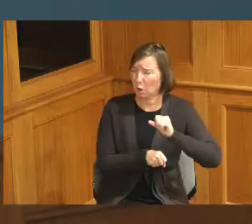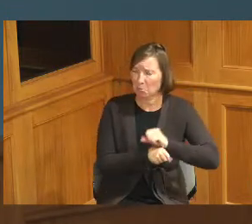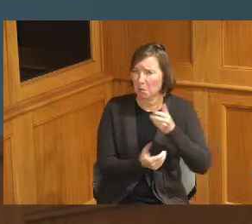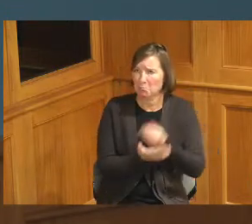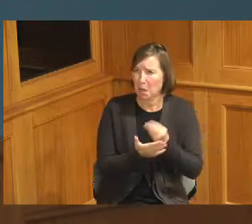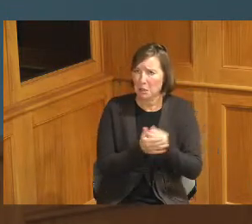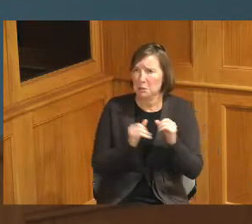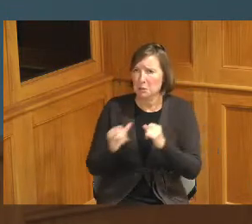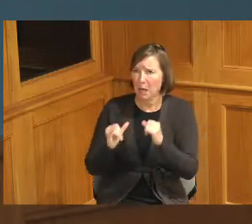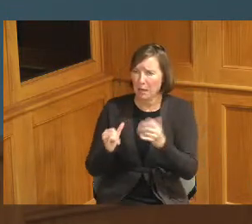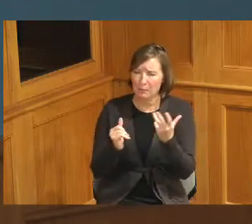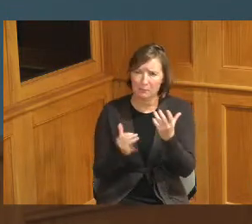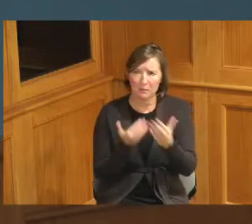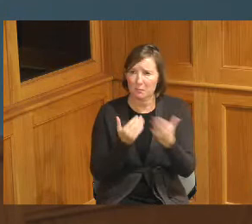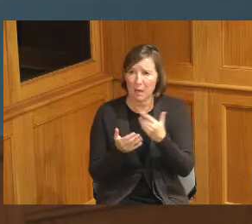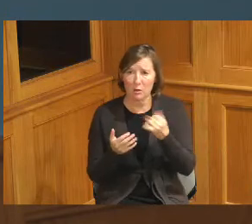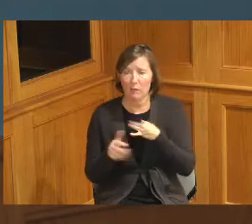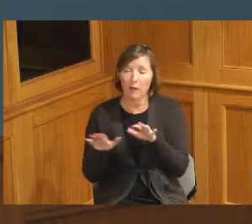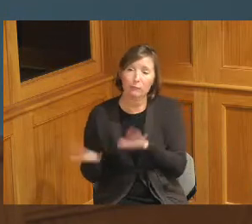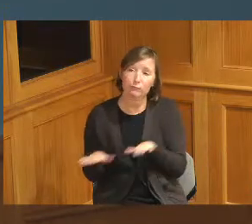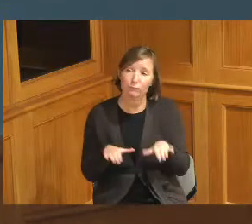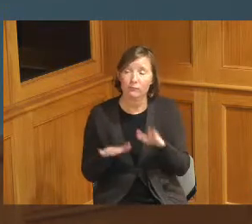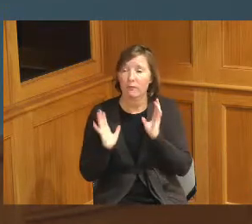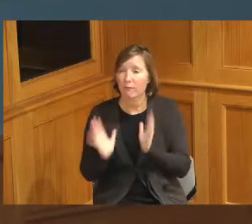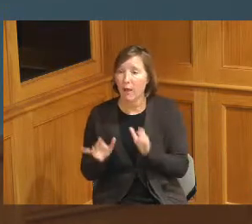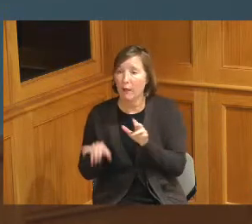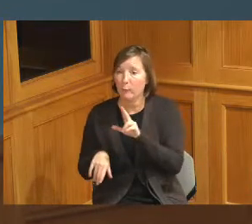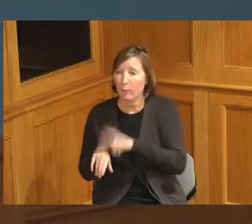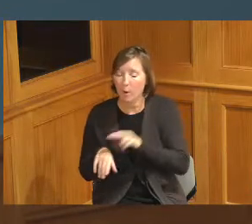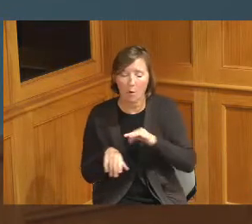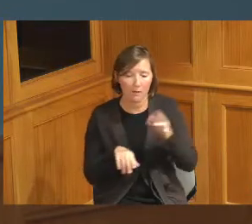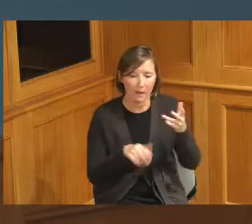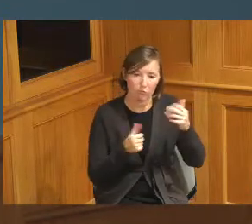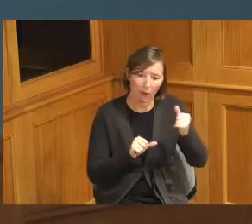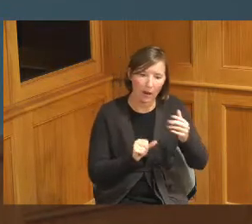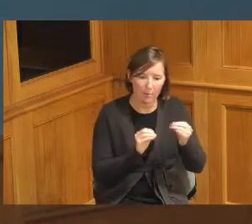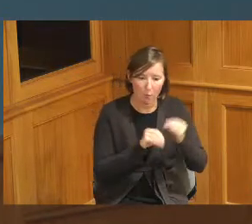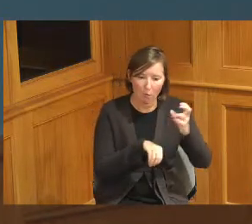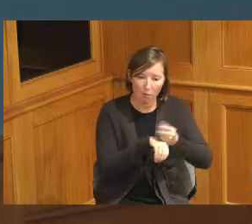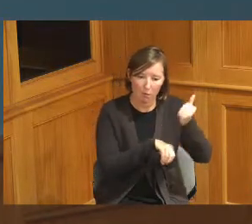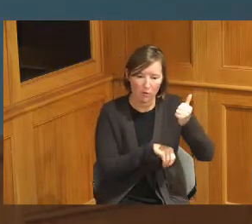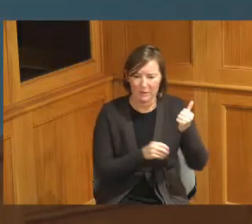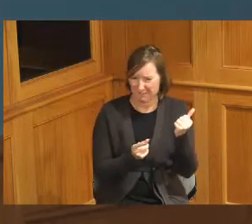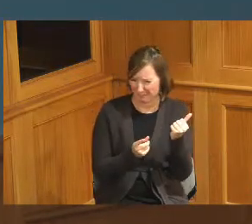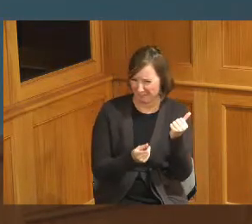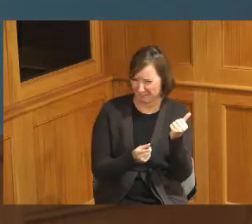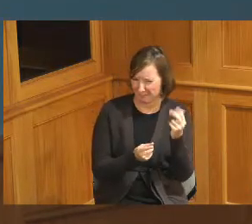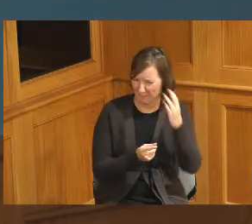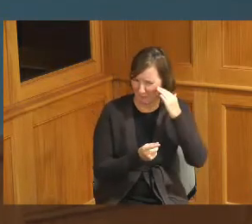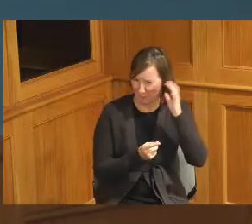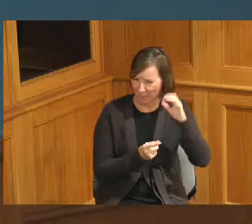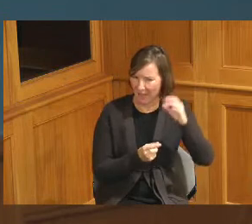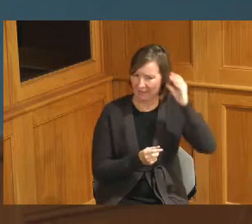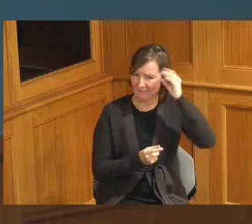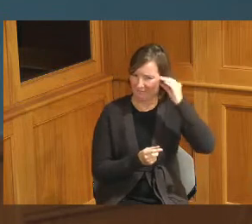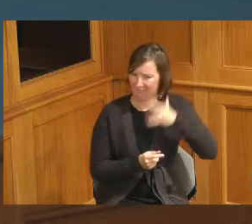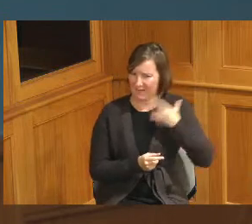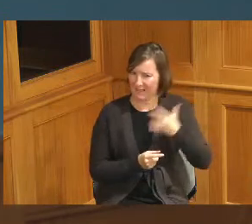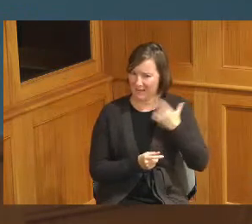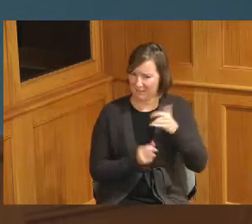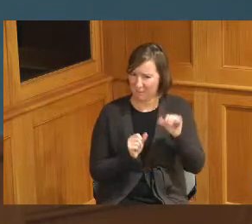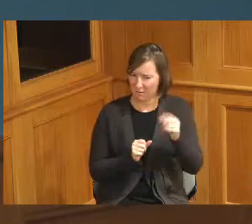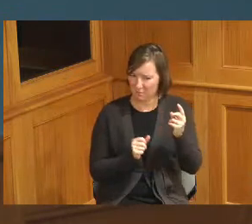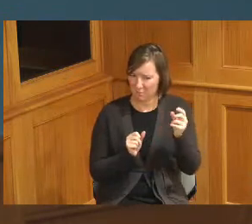something ordinary. So I didn't know if that's in here, or is that something that would be coming? Yeah. You had mentioned it.